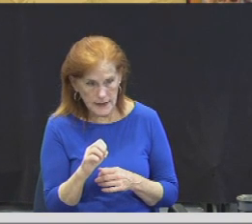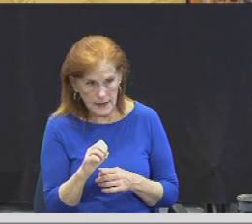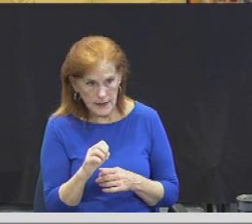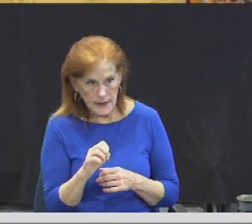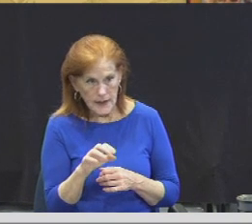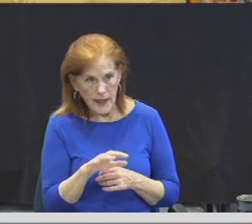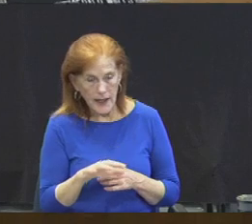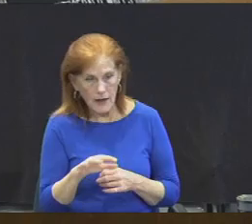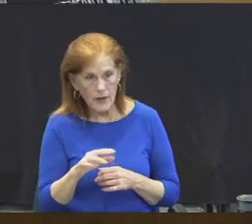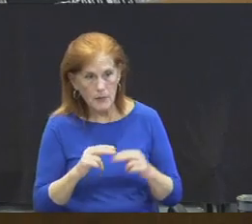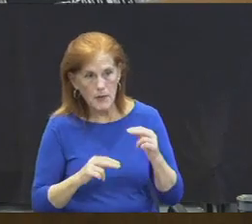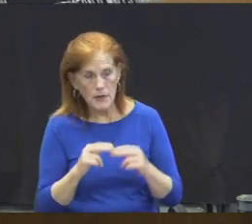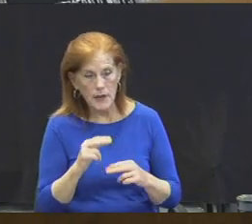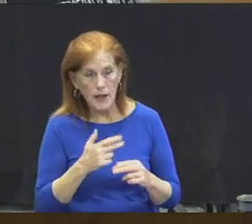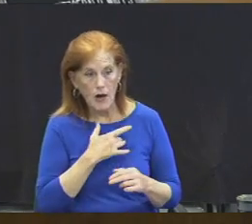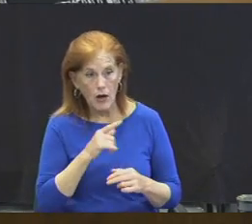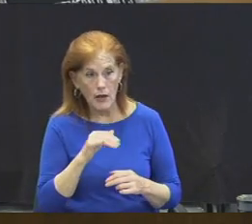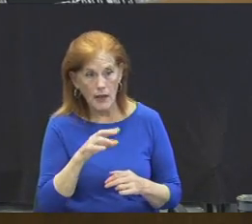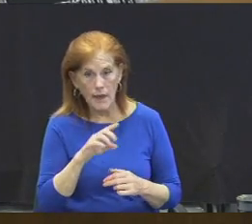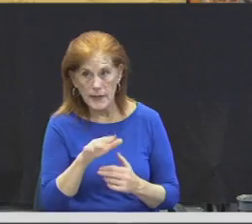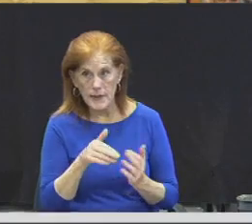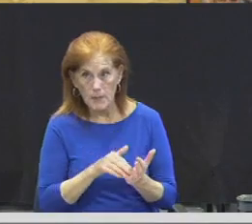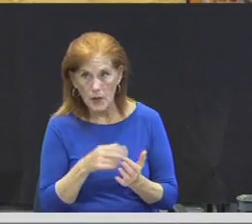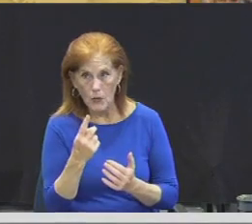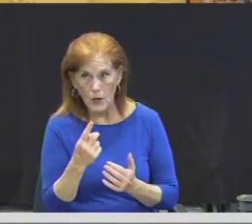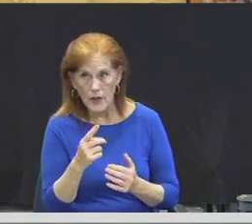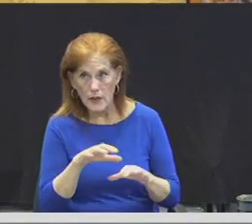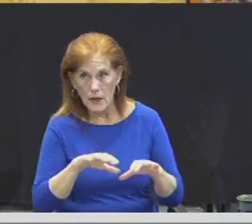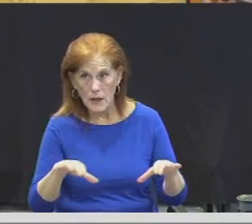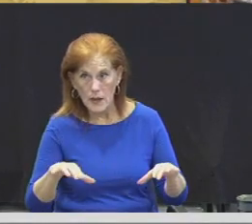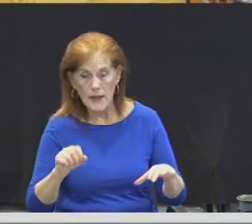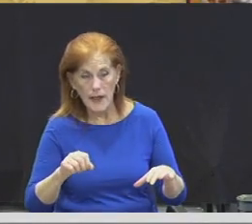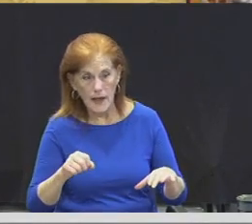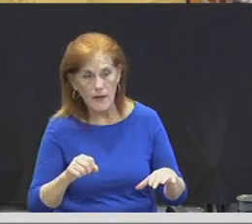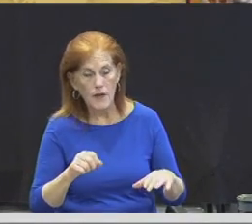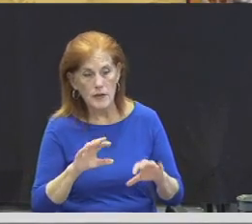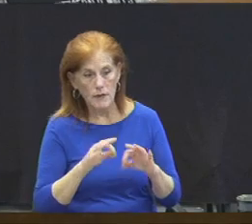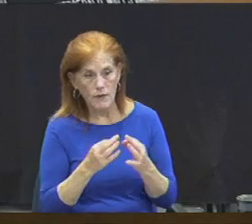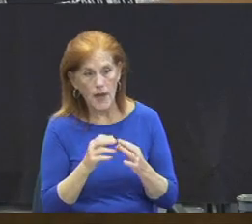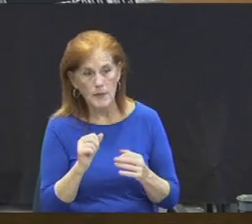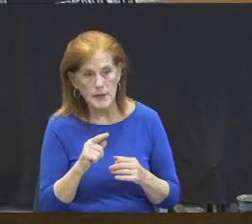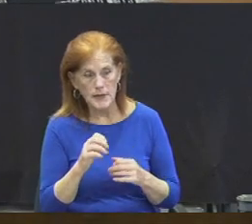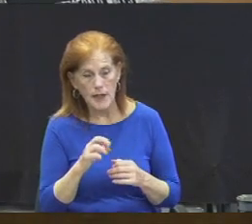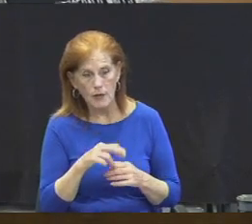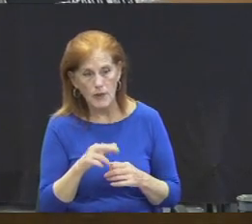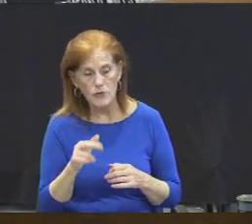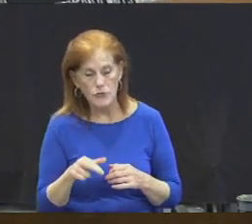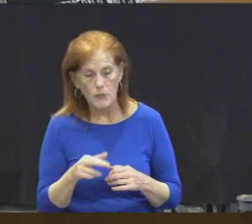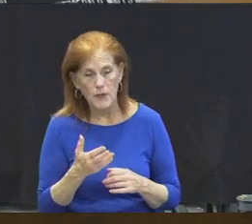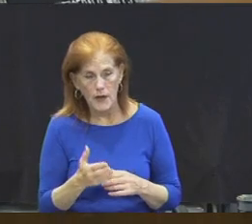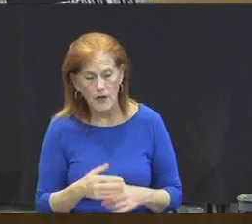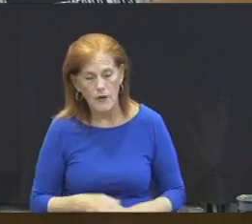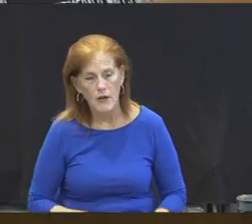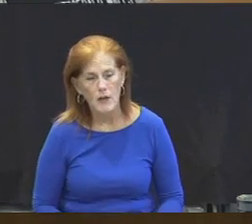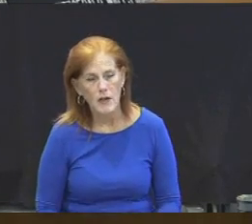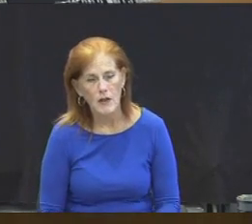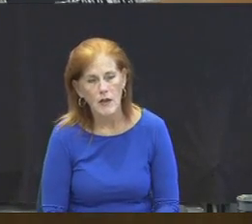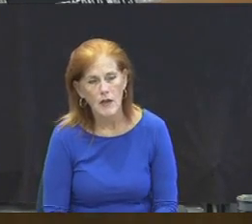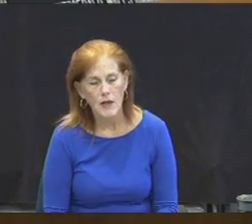And Heartland, that's the middle one, right? Yes, that's correct. Okay. Thank you for that. And